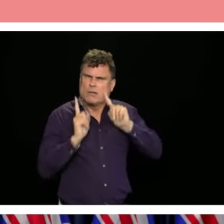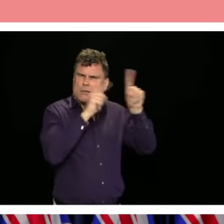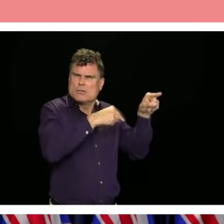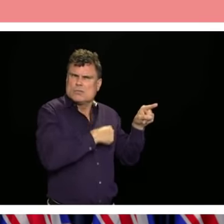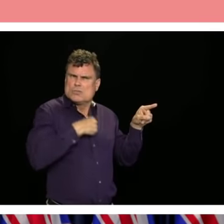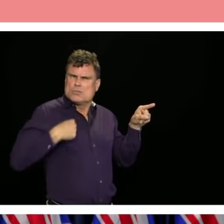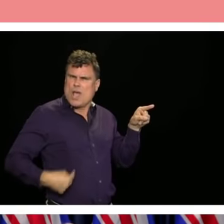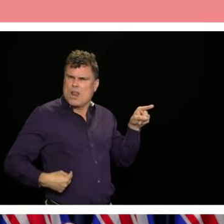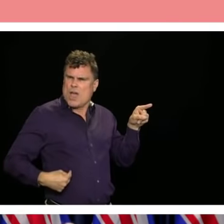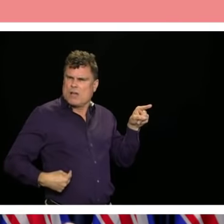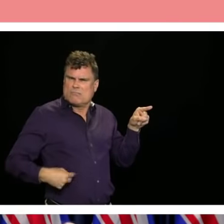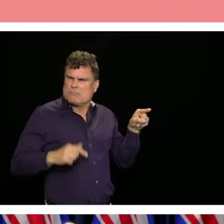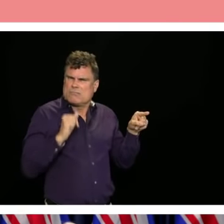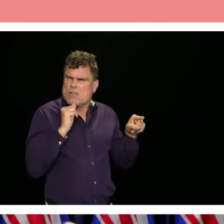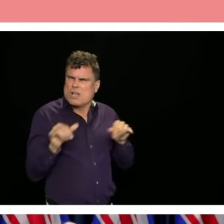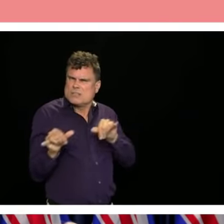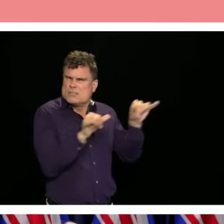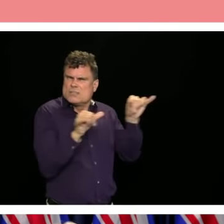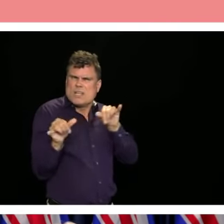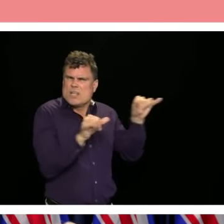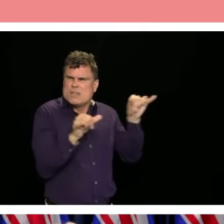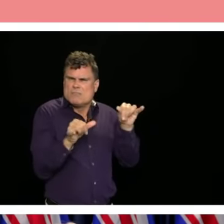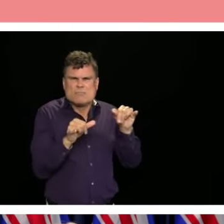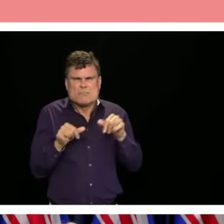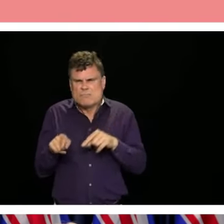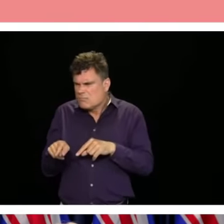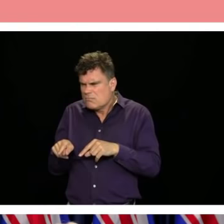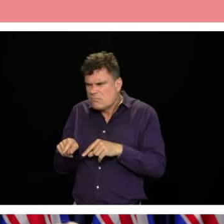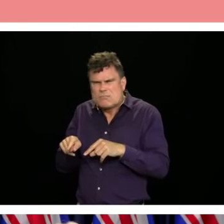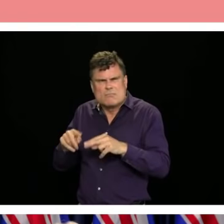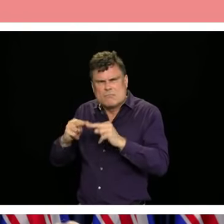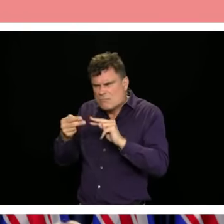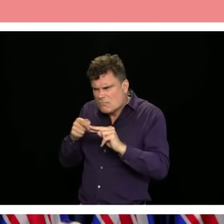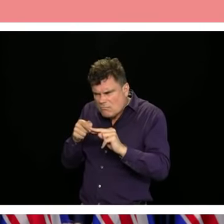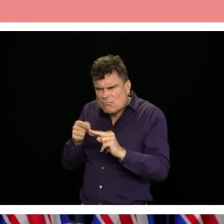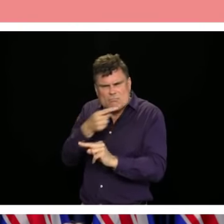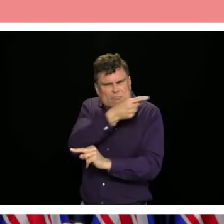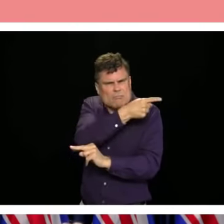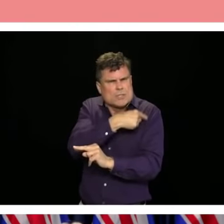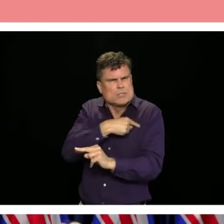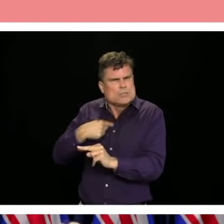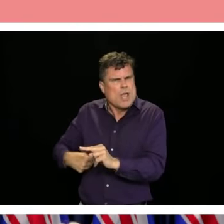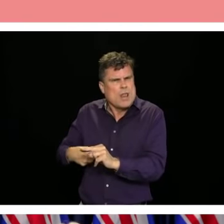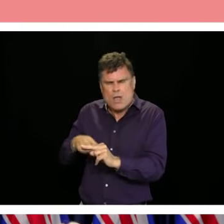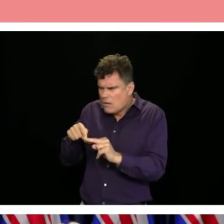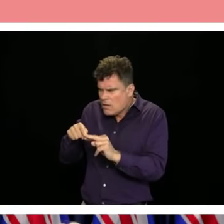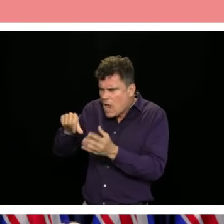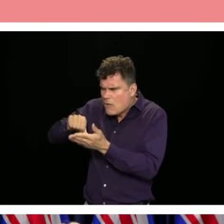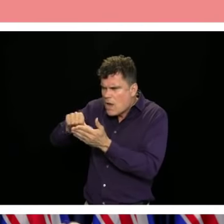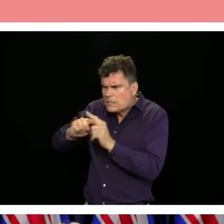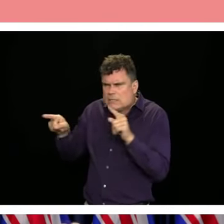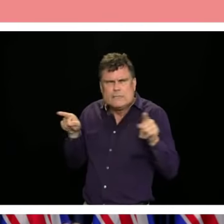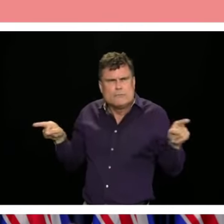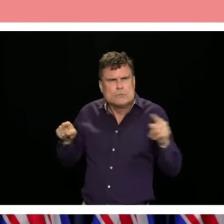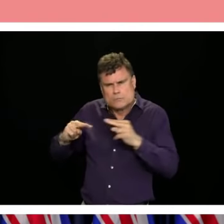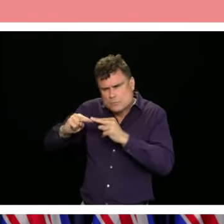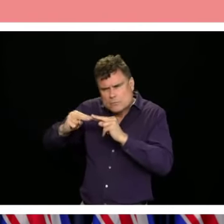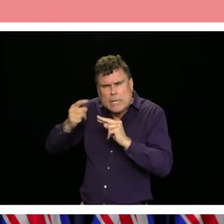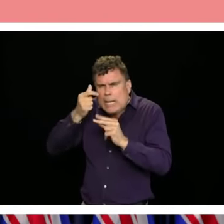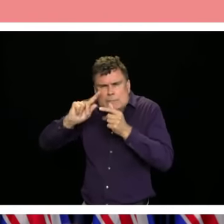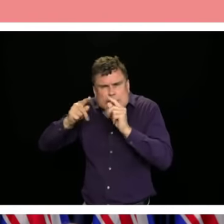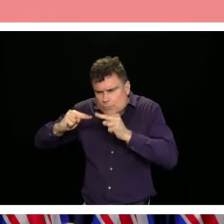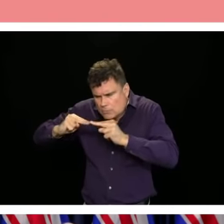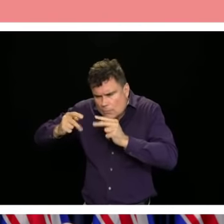COVID-19. And this was before Iran had notified the World Health Organization and people were aware that the outbreak was happening there.